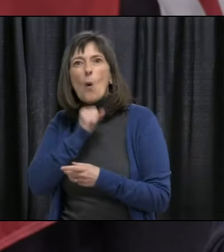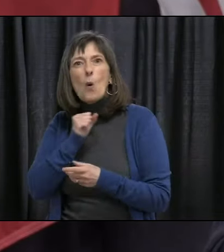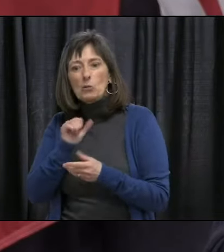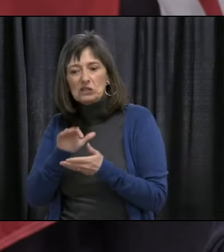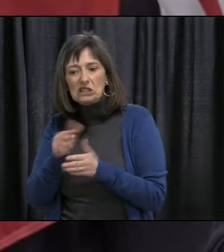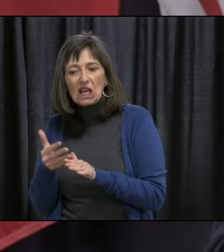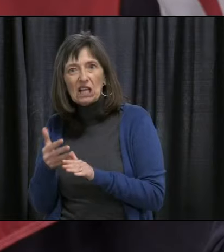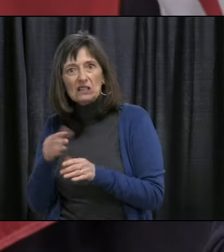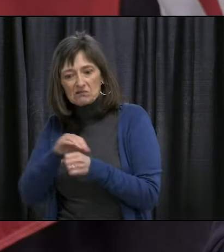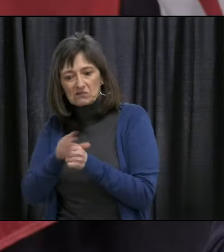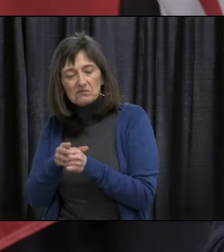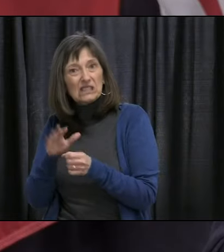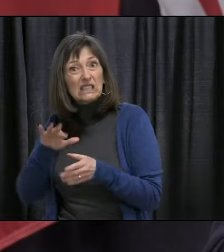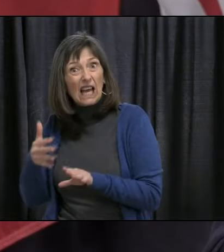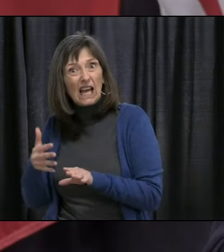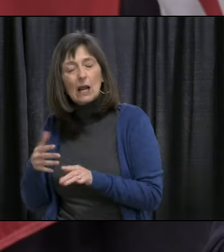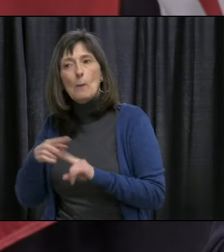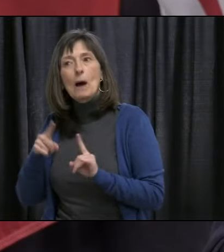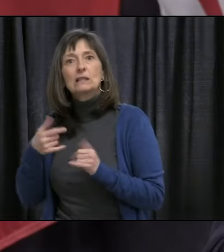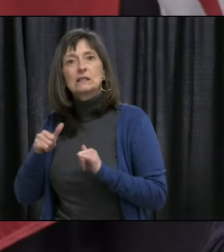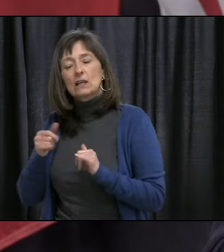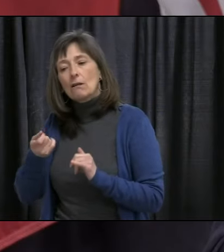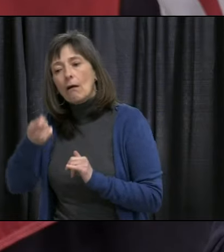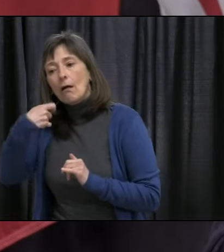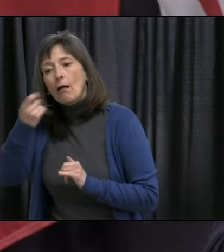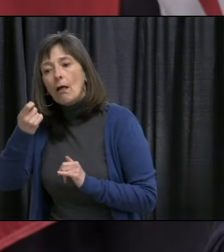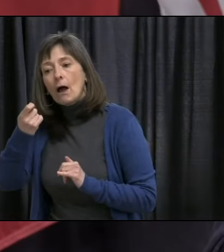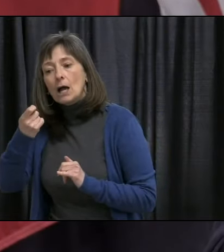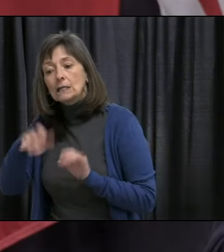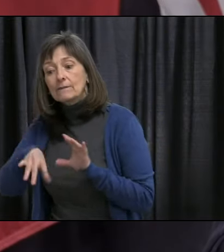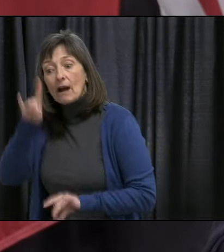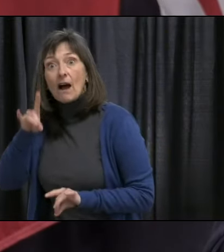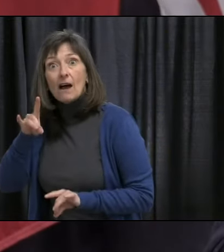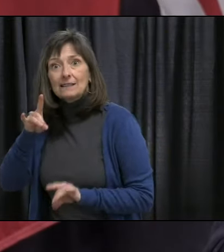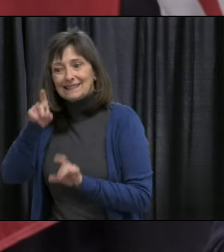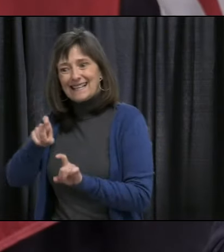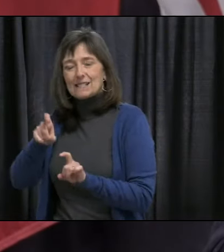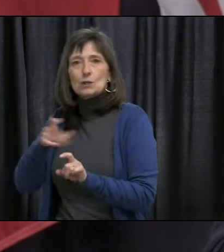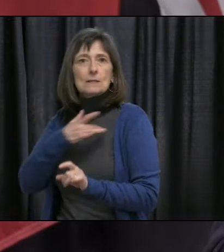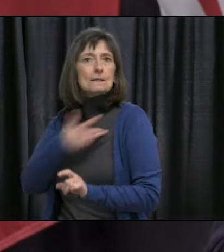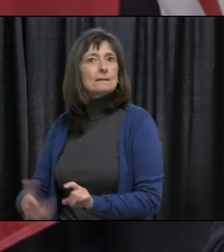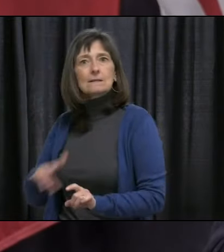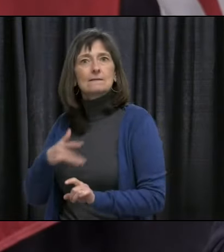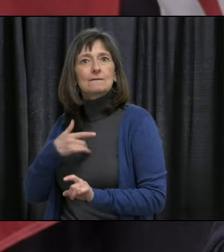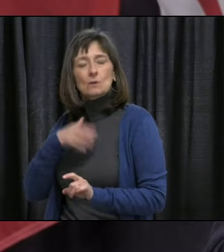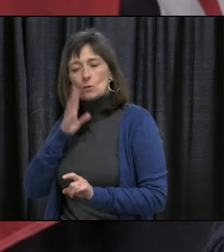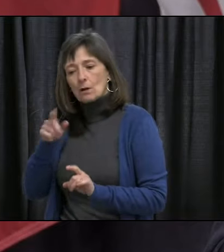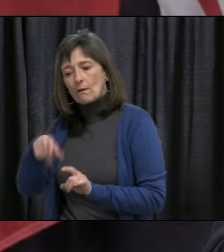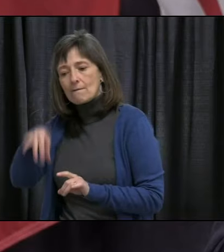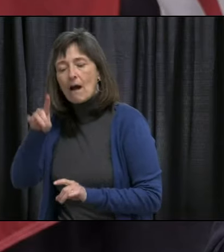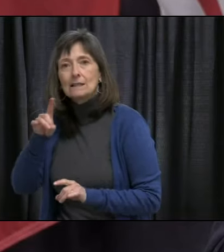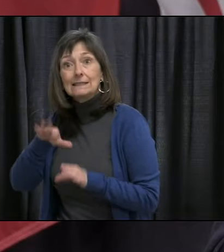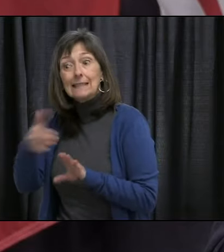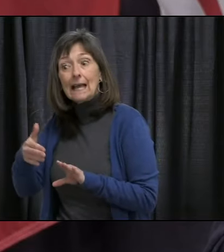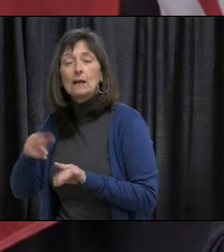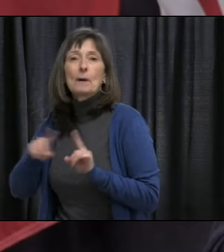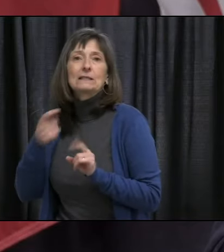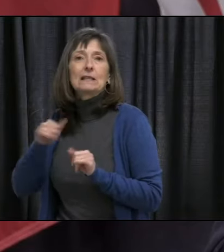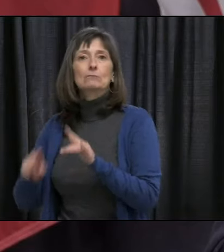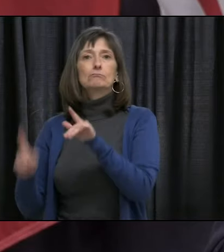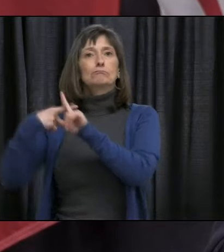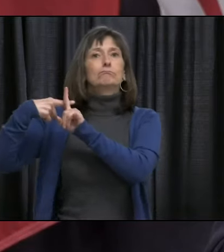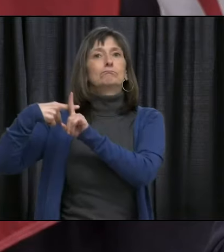we're all learning lessons as we go along in this process about testing, about how the virus spreads within our community, either